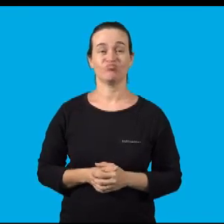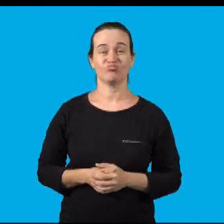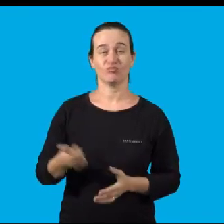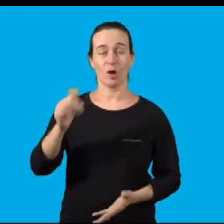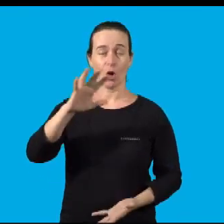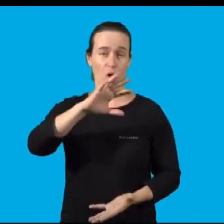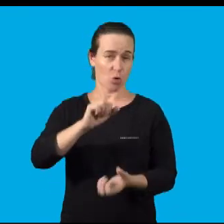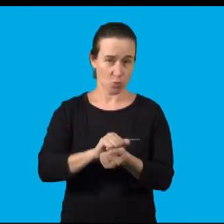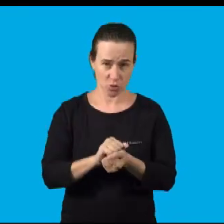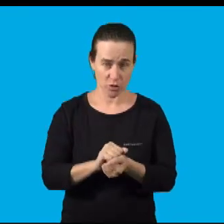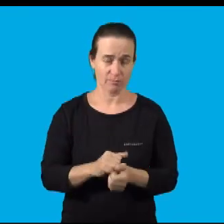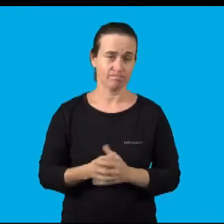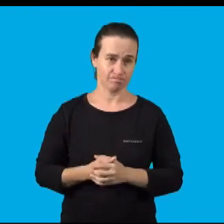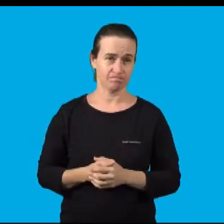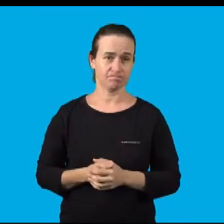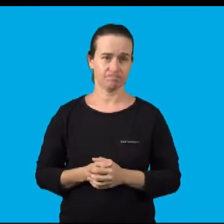Now for the conclusion.